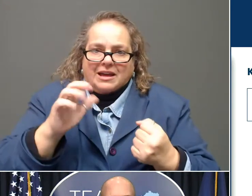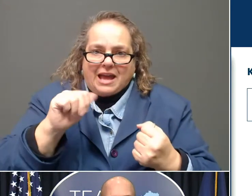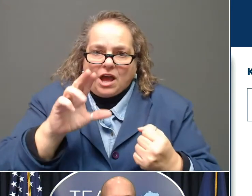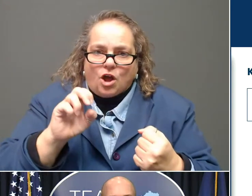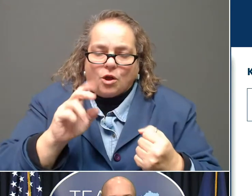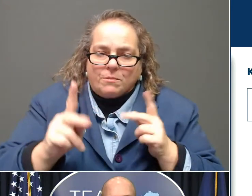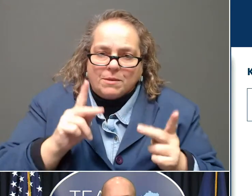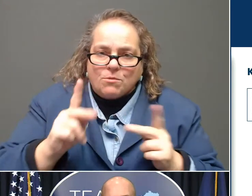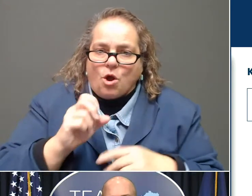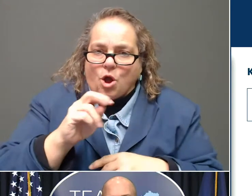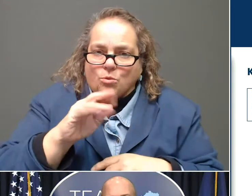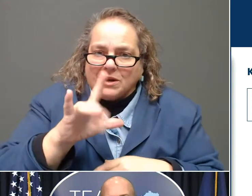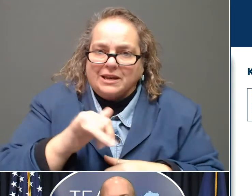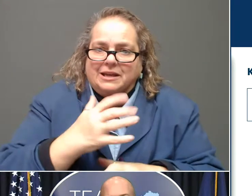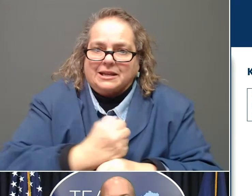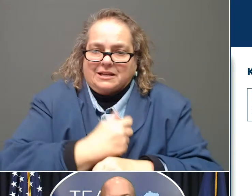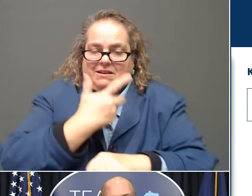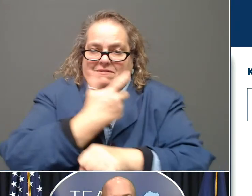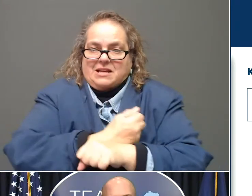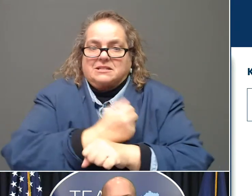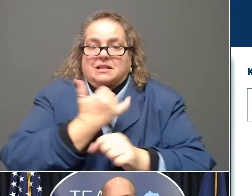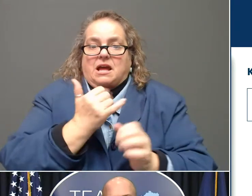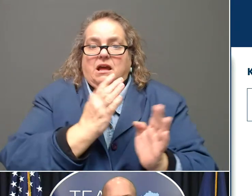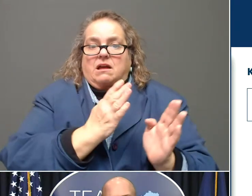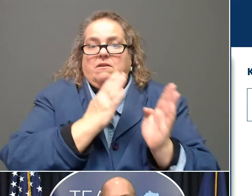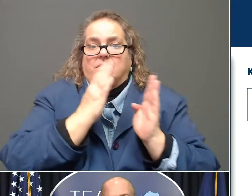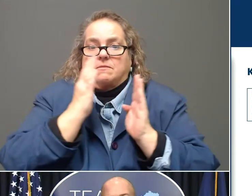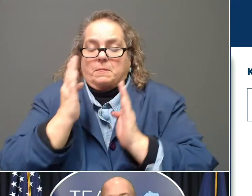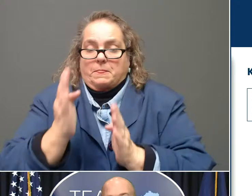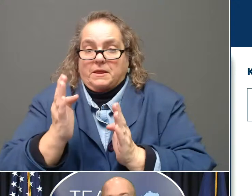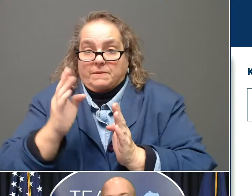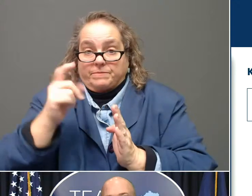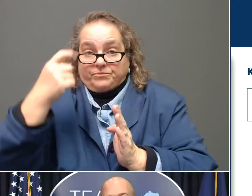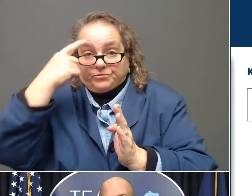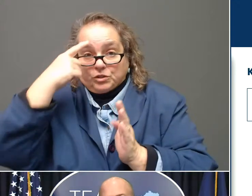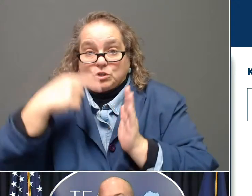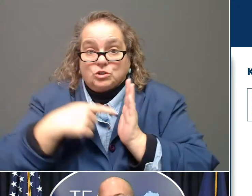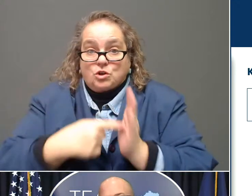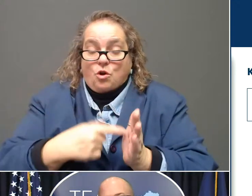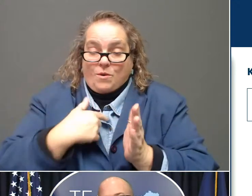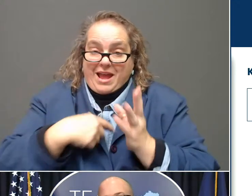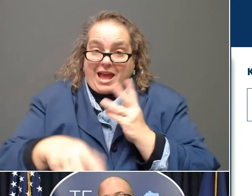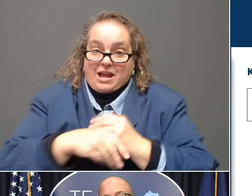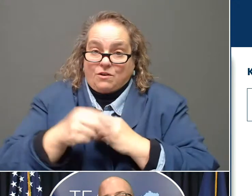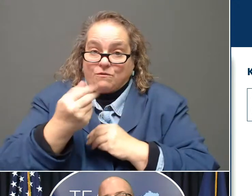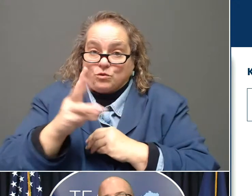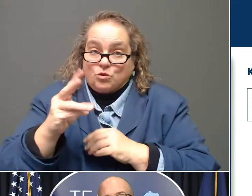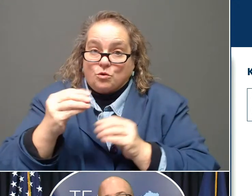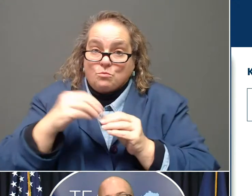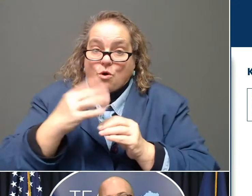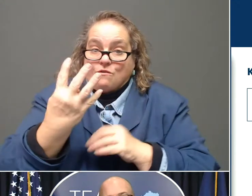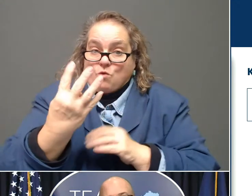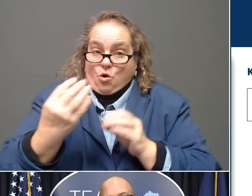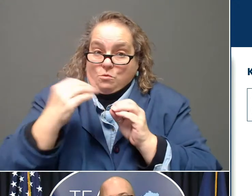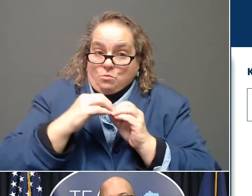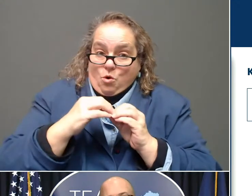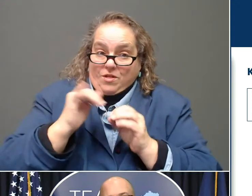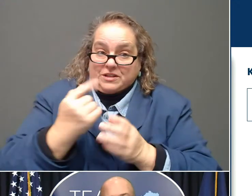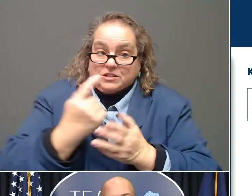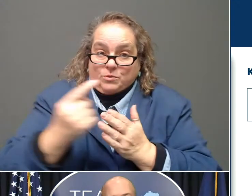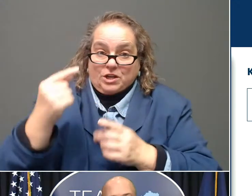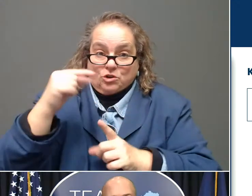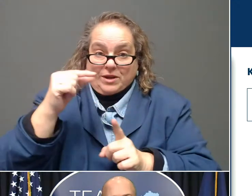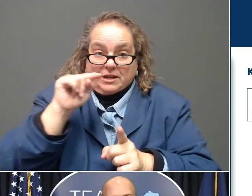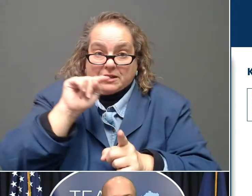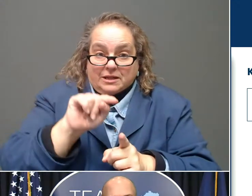there is so much to celebrate with the vaccines, but it is an incredible logistical challenge to do this. So I want to,